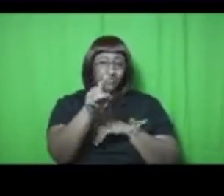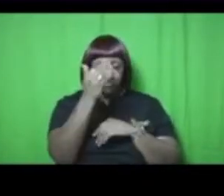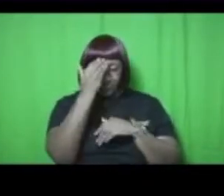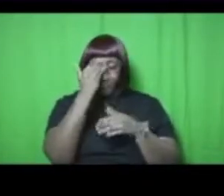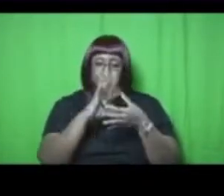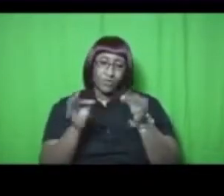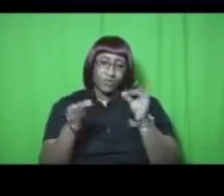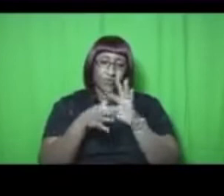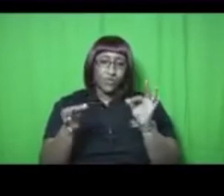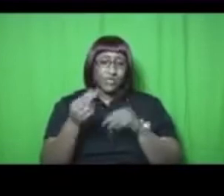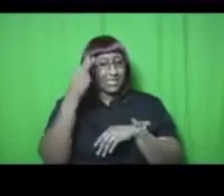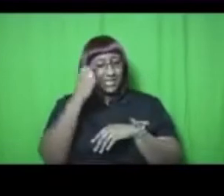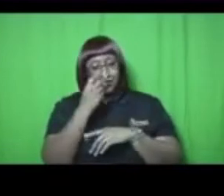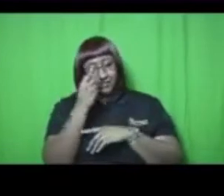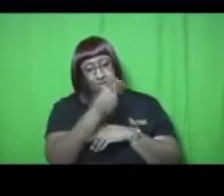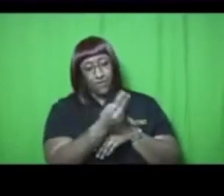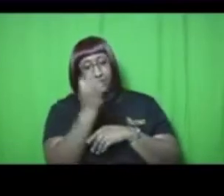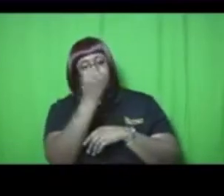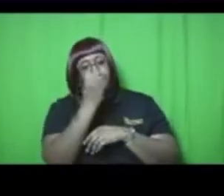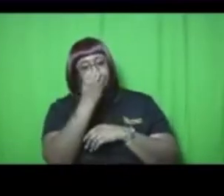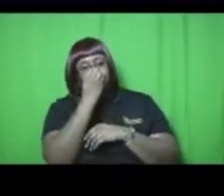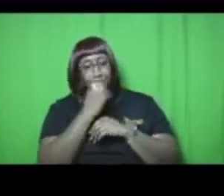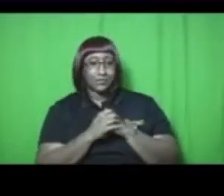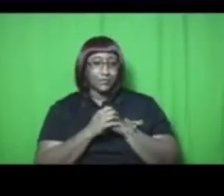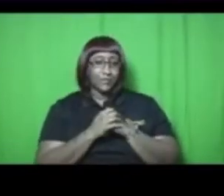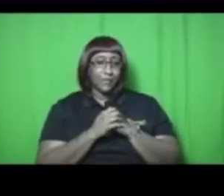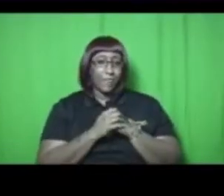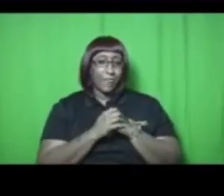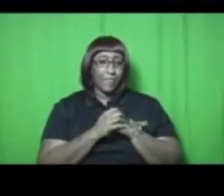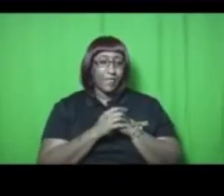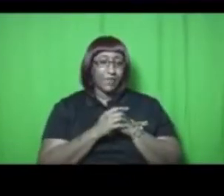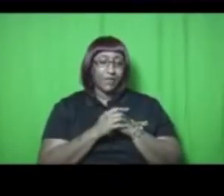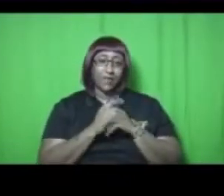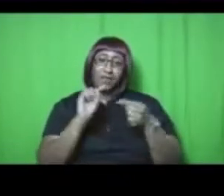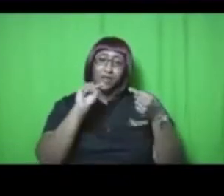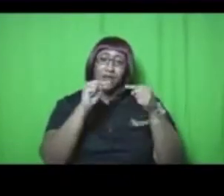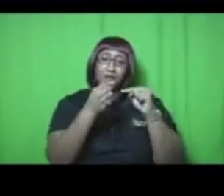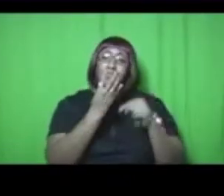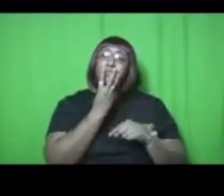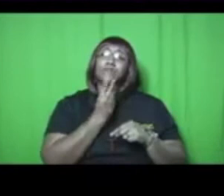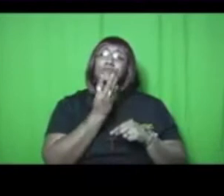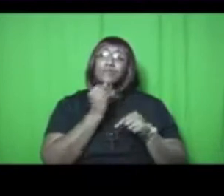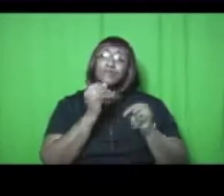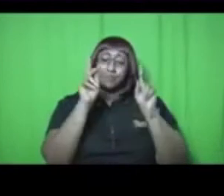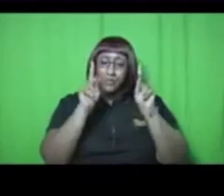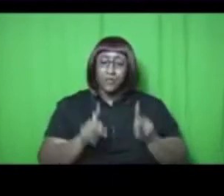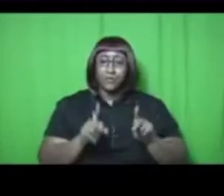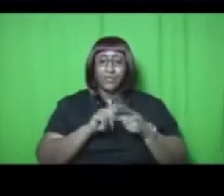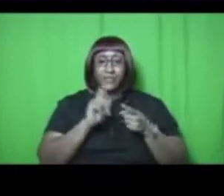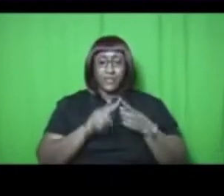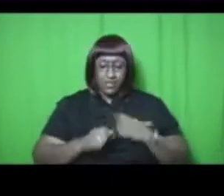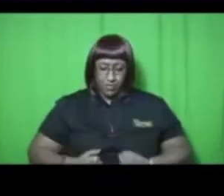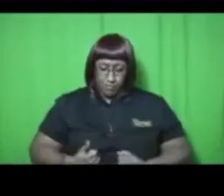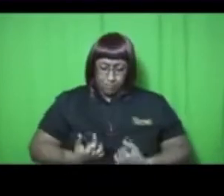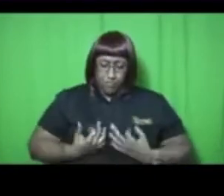story, he saw an Egyptian brutalizing a Hebrew. And then that gift rose up